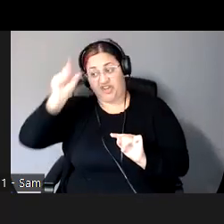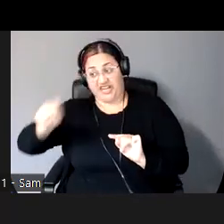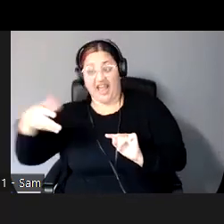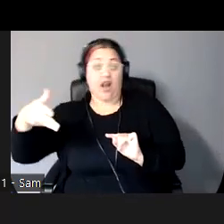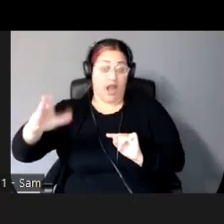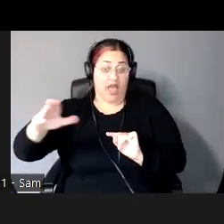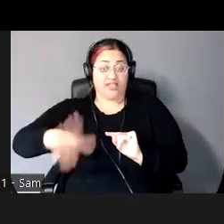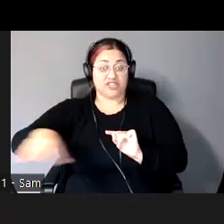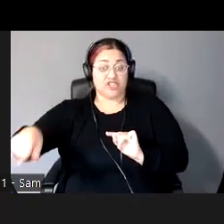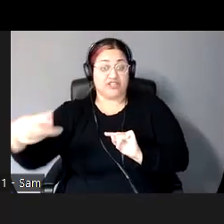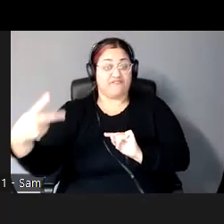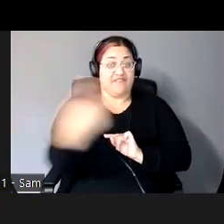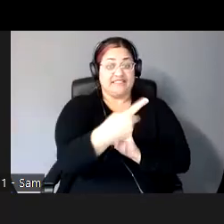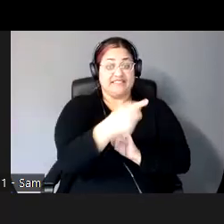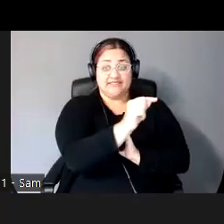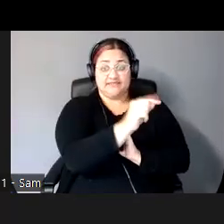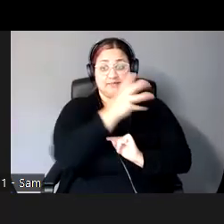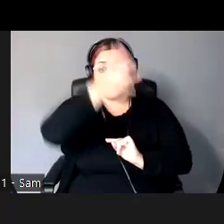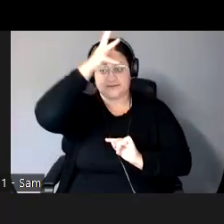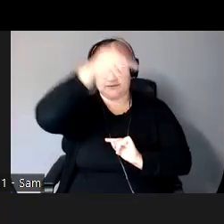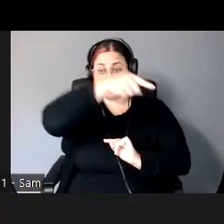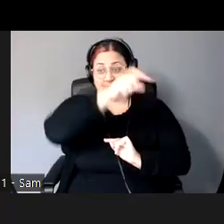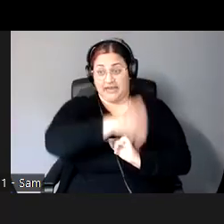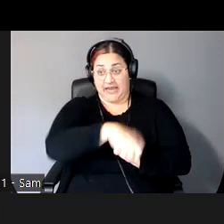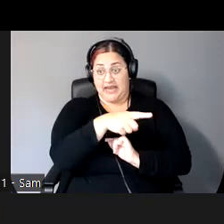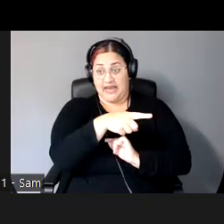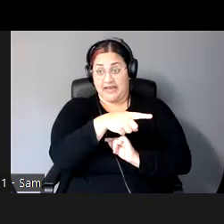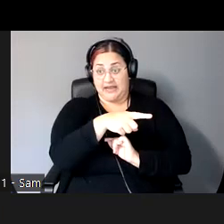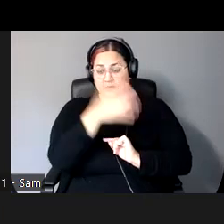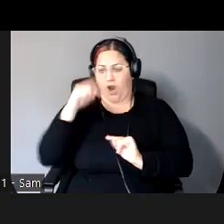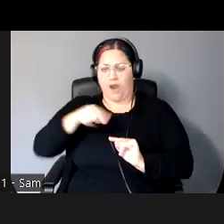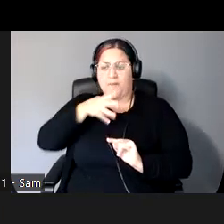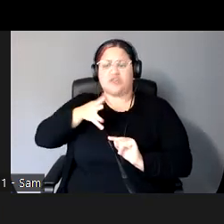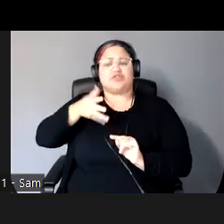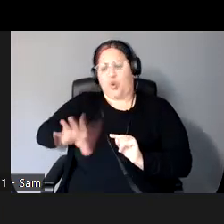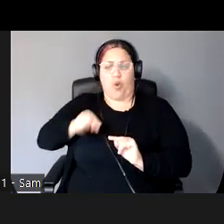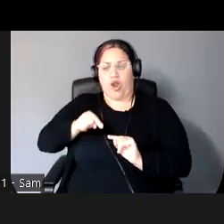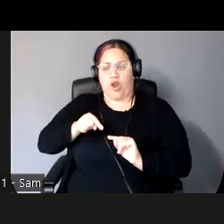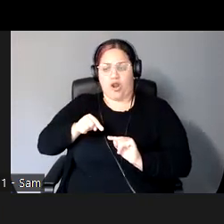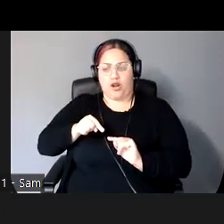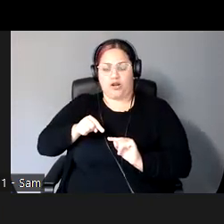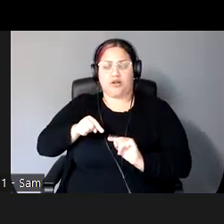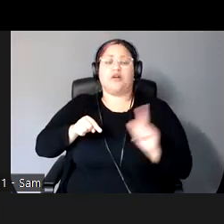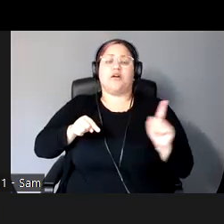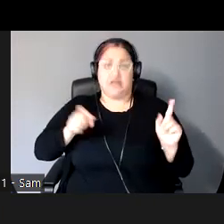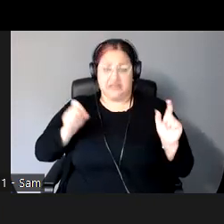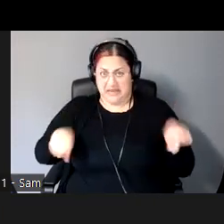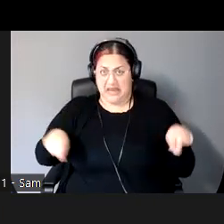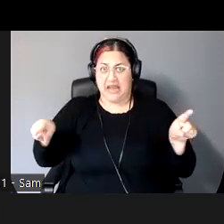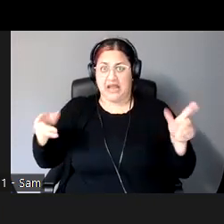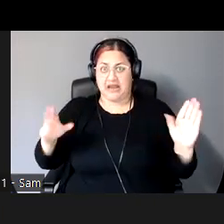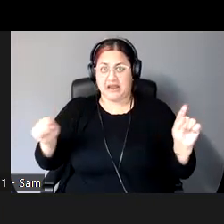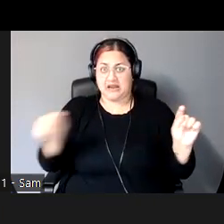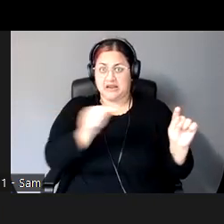where someone was trying to do exactly that, and they found it very frustrating. And the answer is,